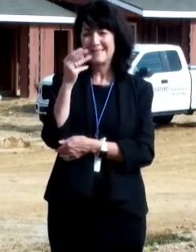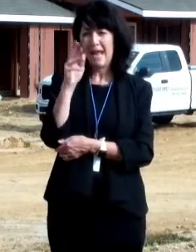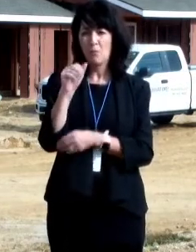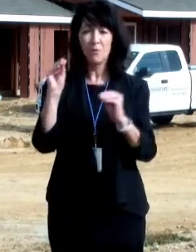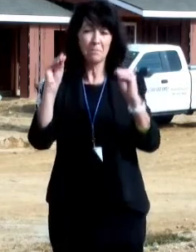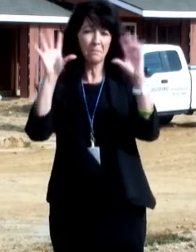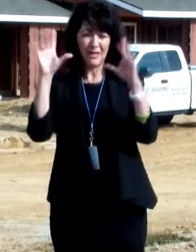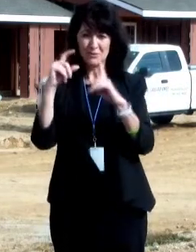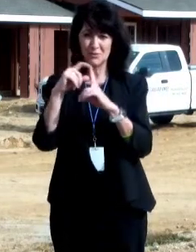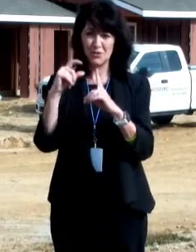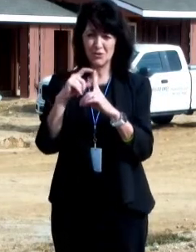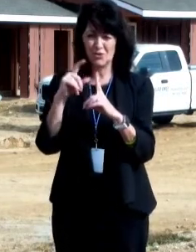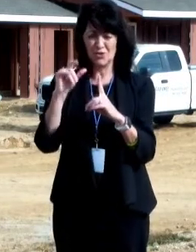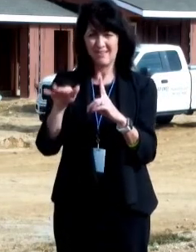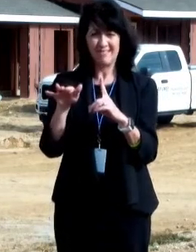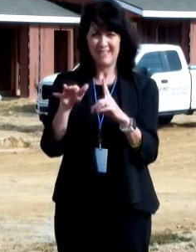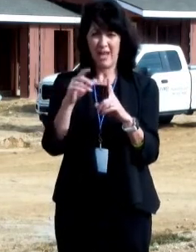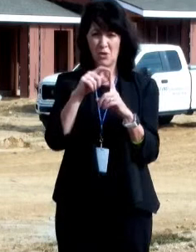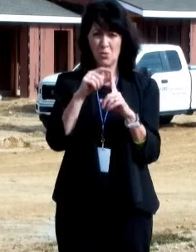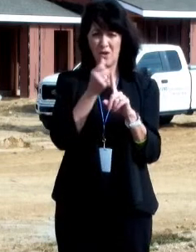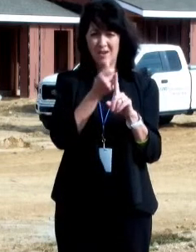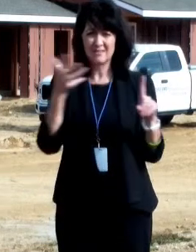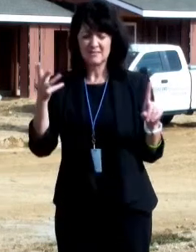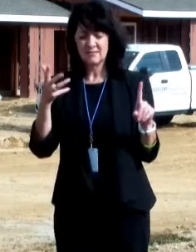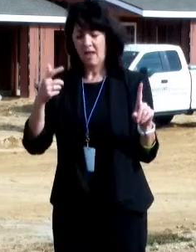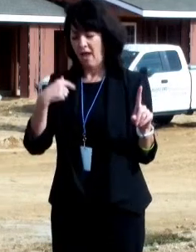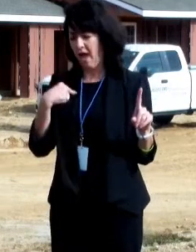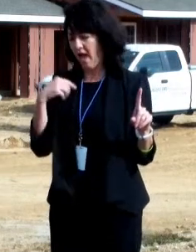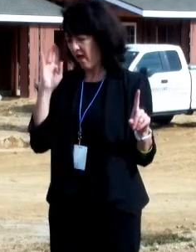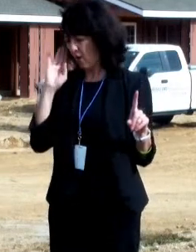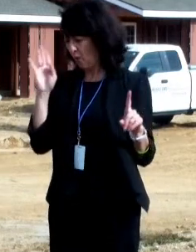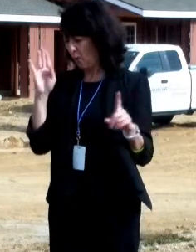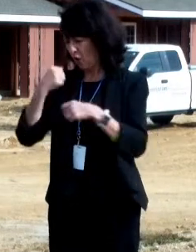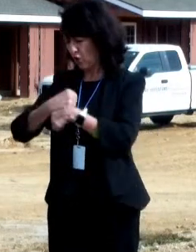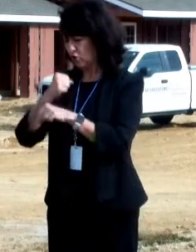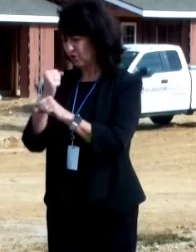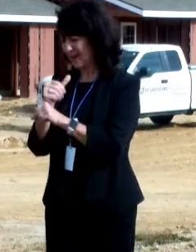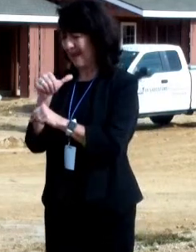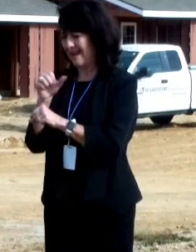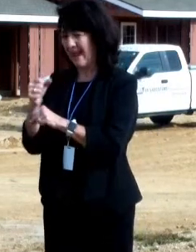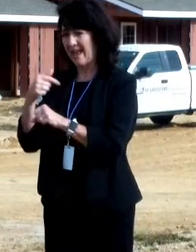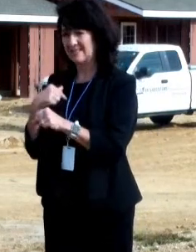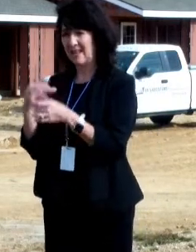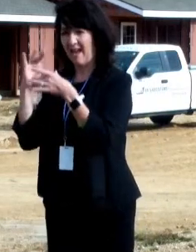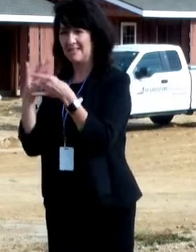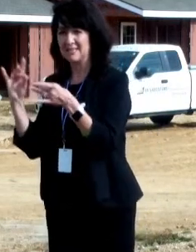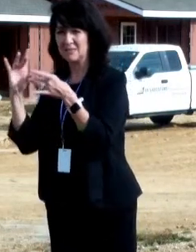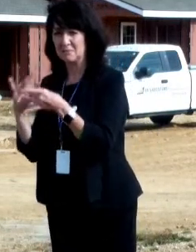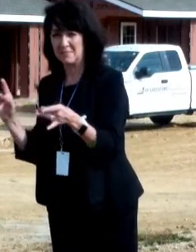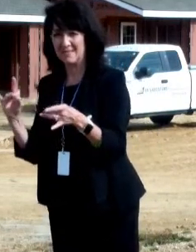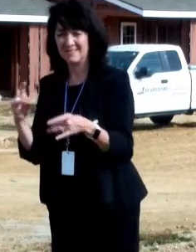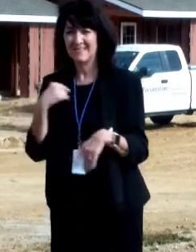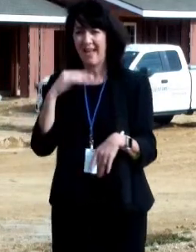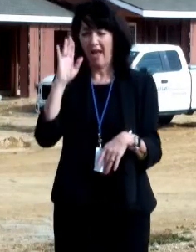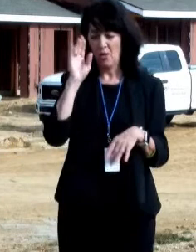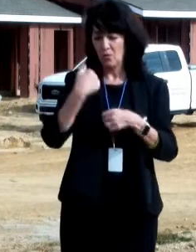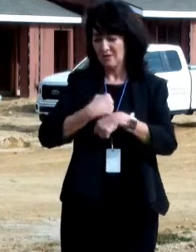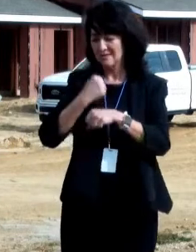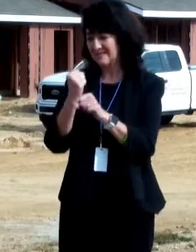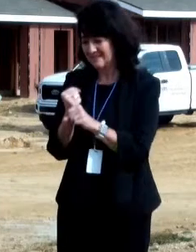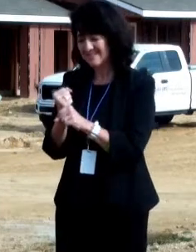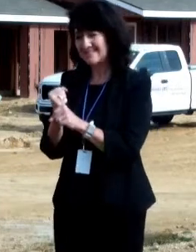means it's a derivative of I will create as I speak. I will create as